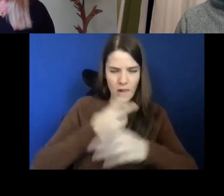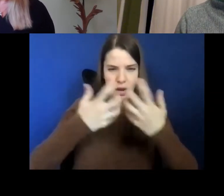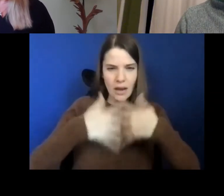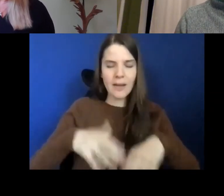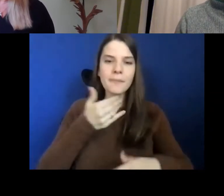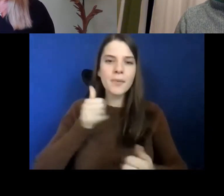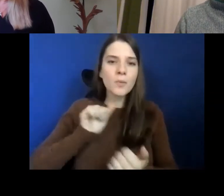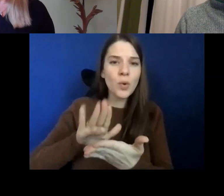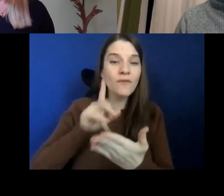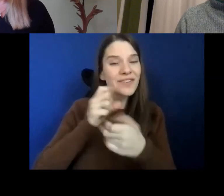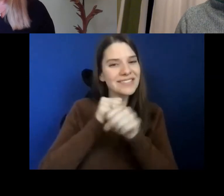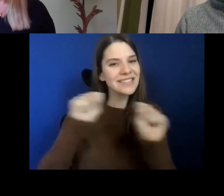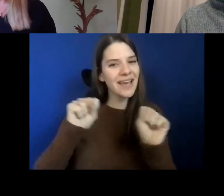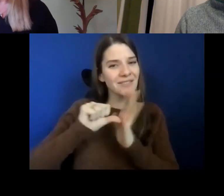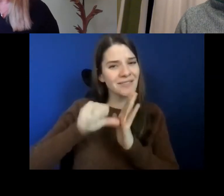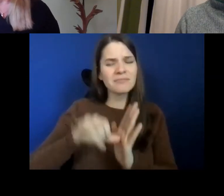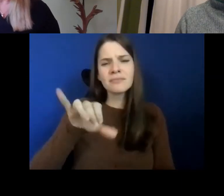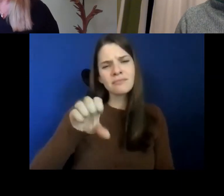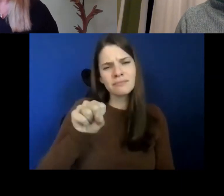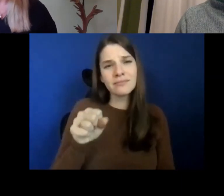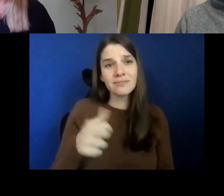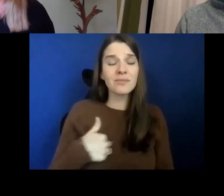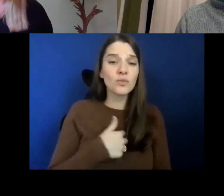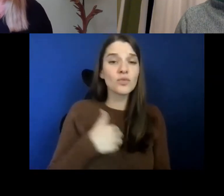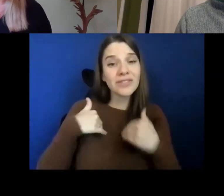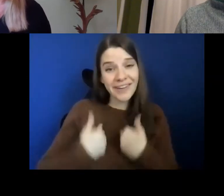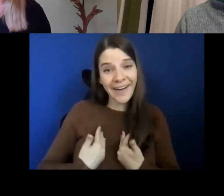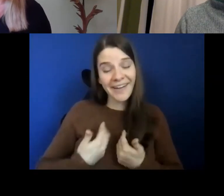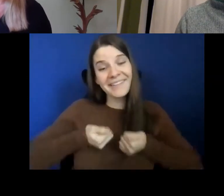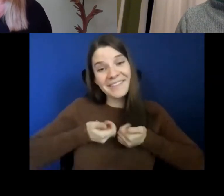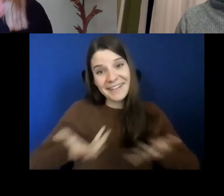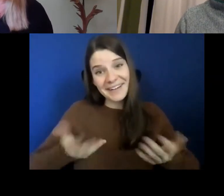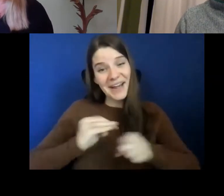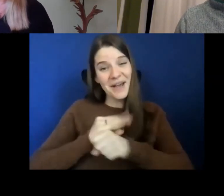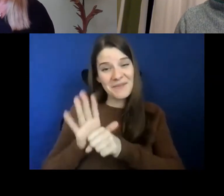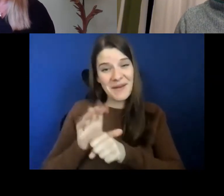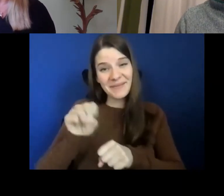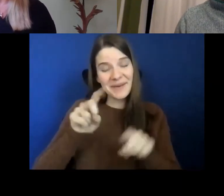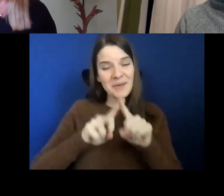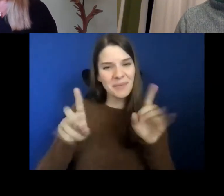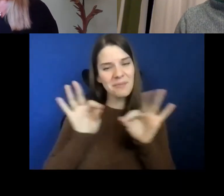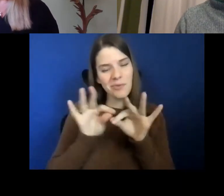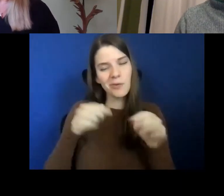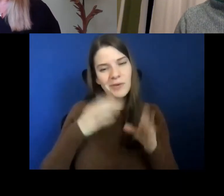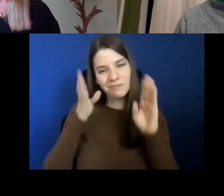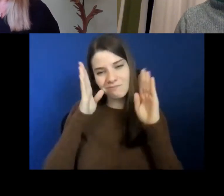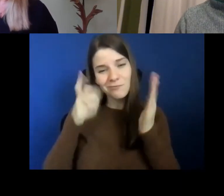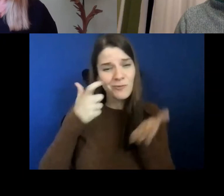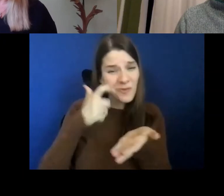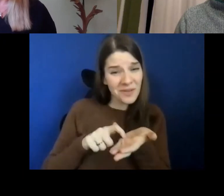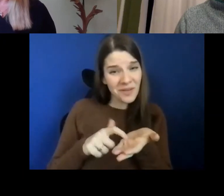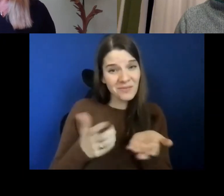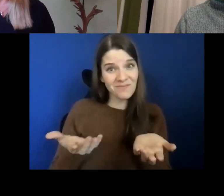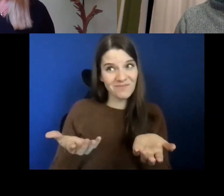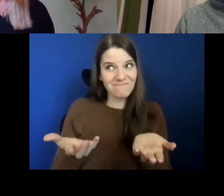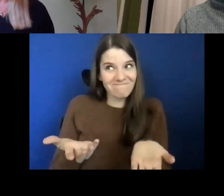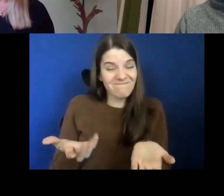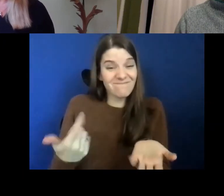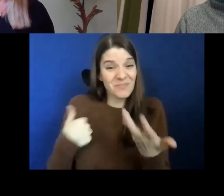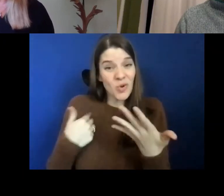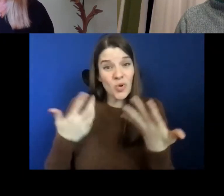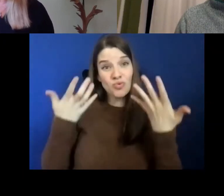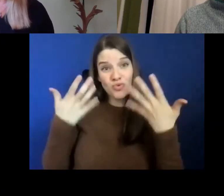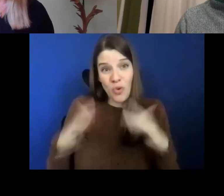manner. Yes, we're all tired of COVID, but we have to recognize that we don't want